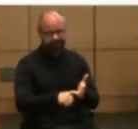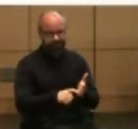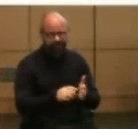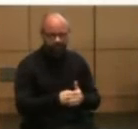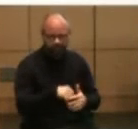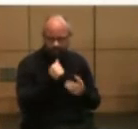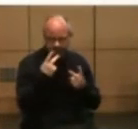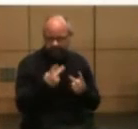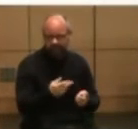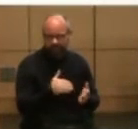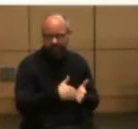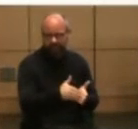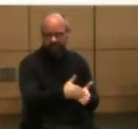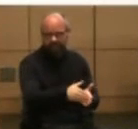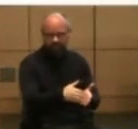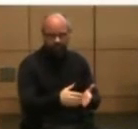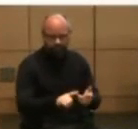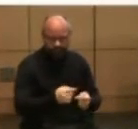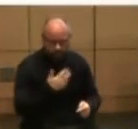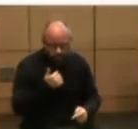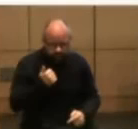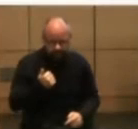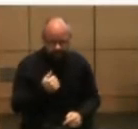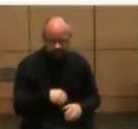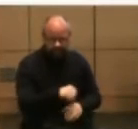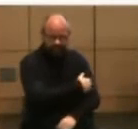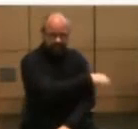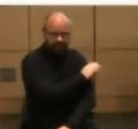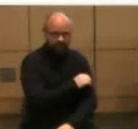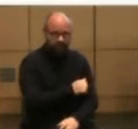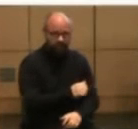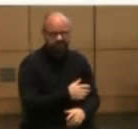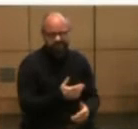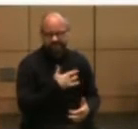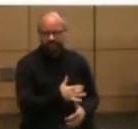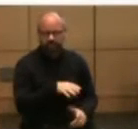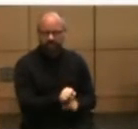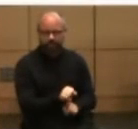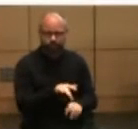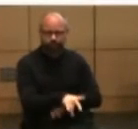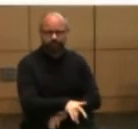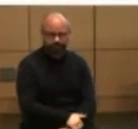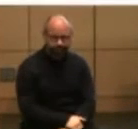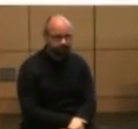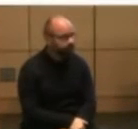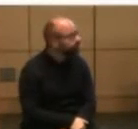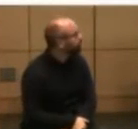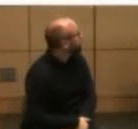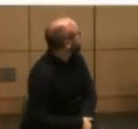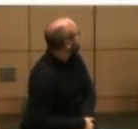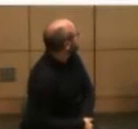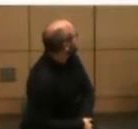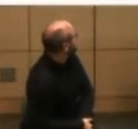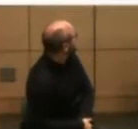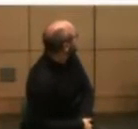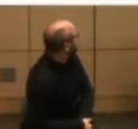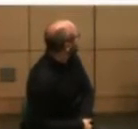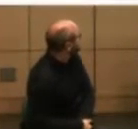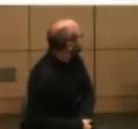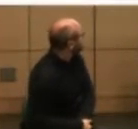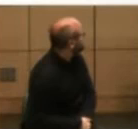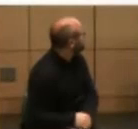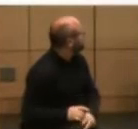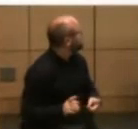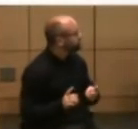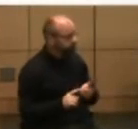them as much in clinic without a previous diagnosis. An autoimmune workup is actually pretty important, I